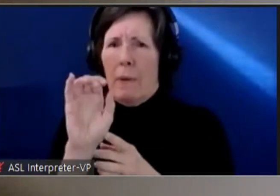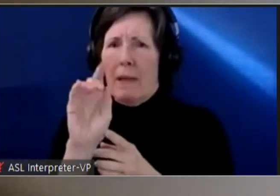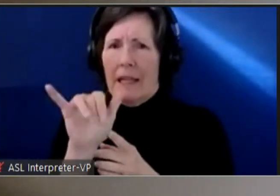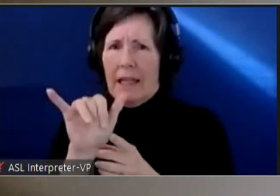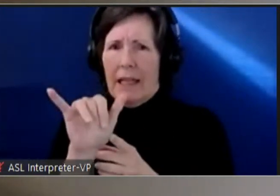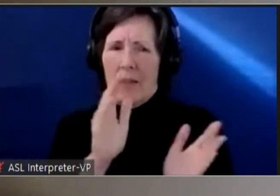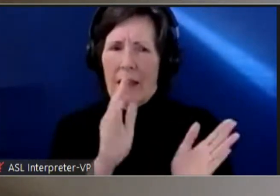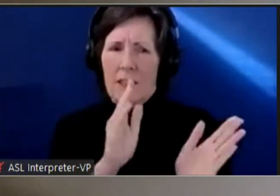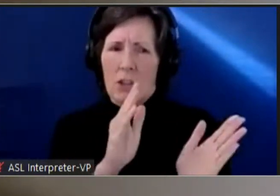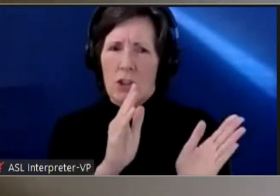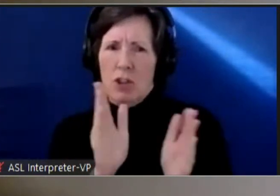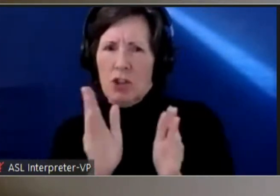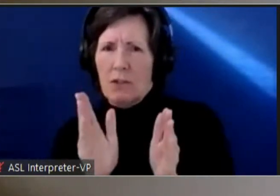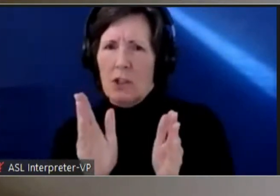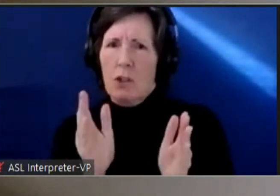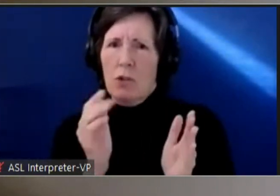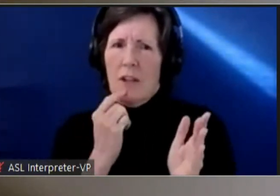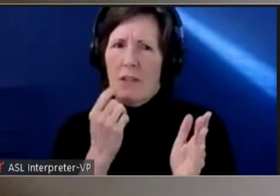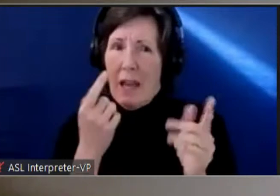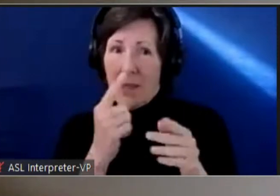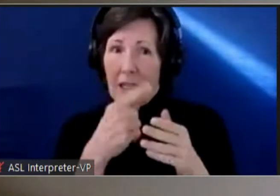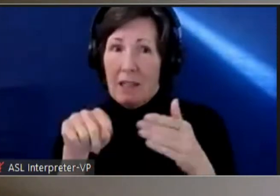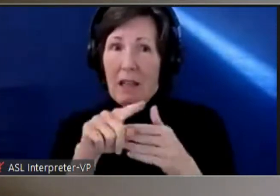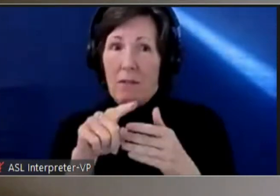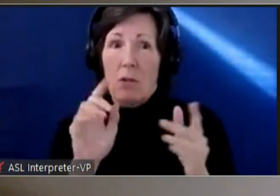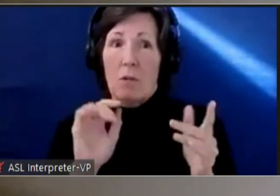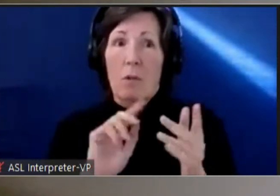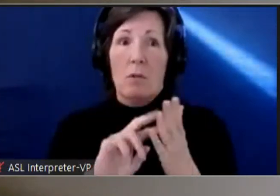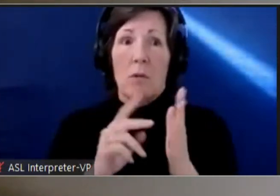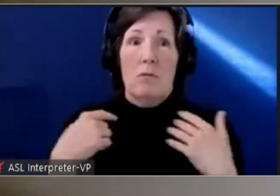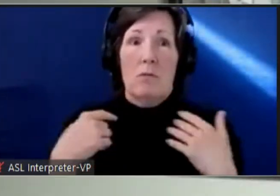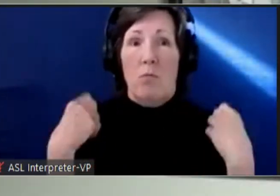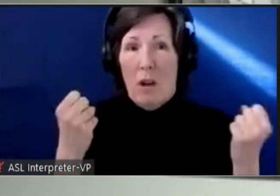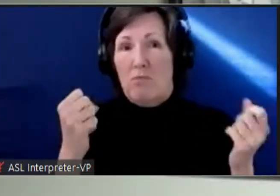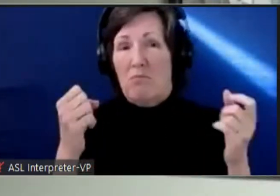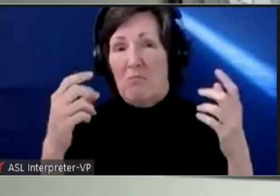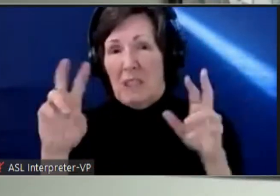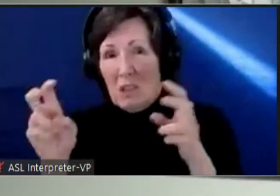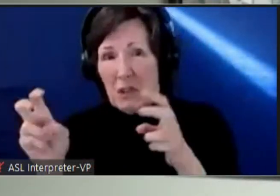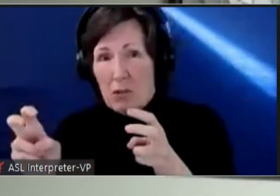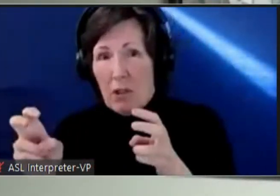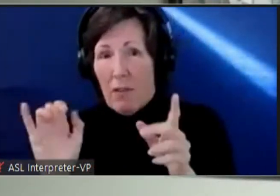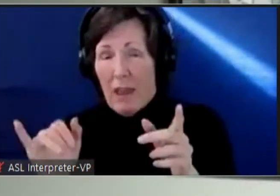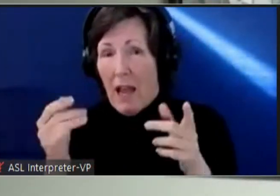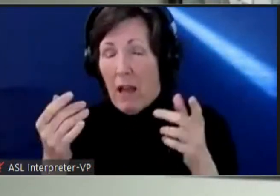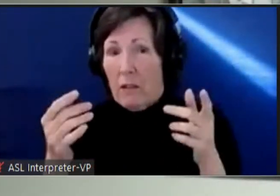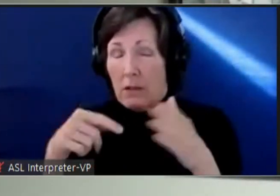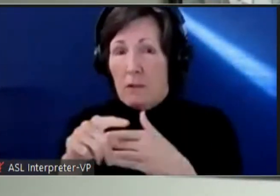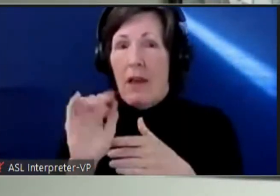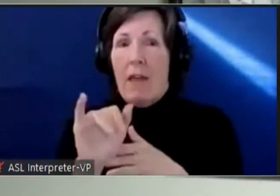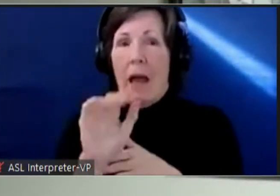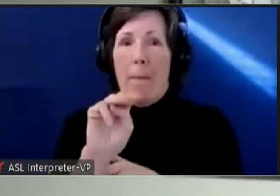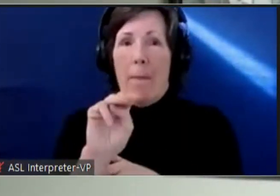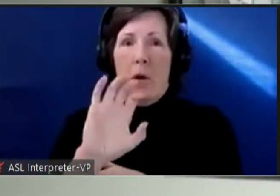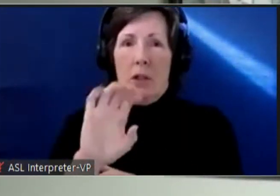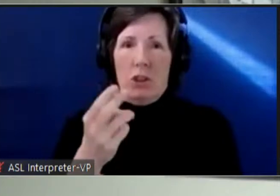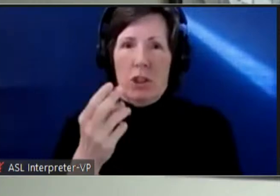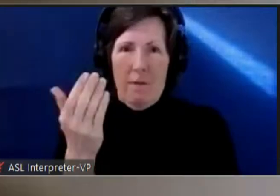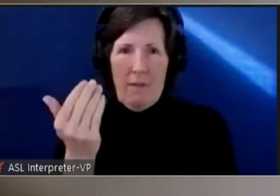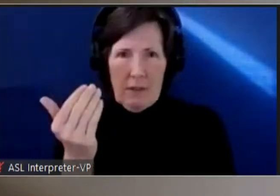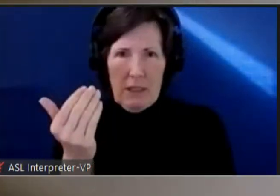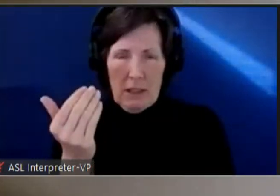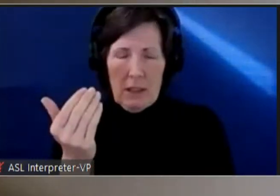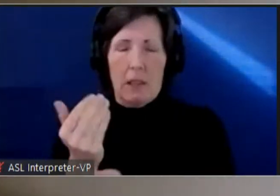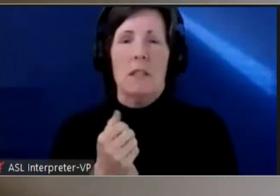shift that you said was coming next week. Is that correct? Or the week after? It'll be on the 15th of March. 15th of March.